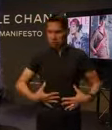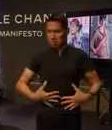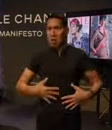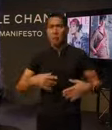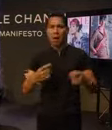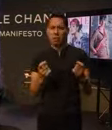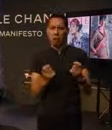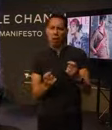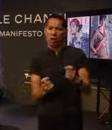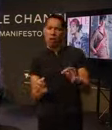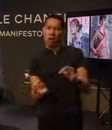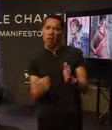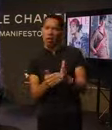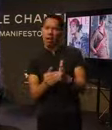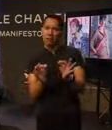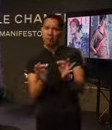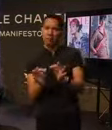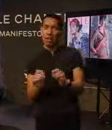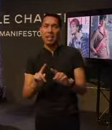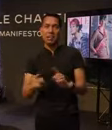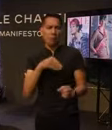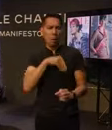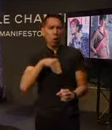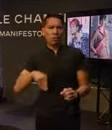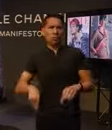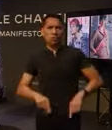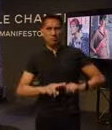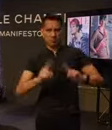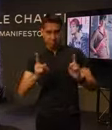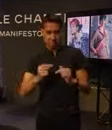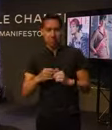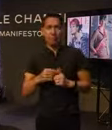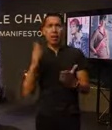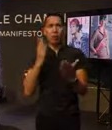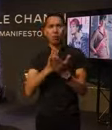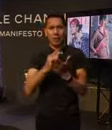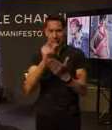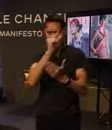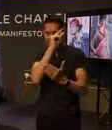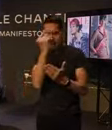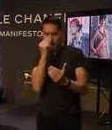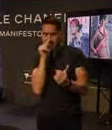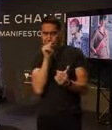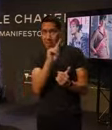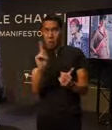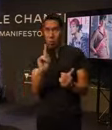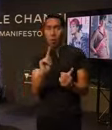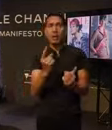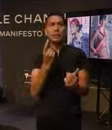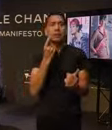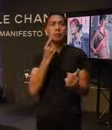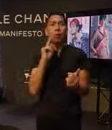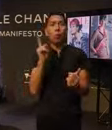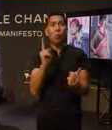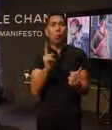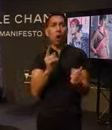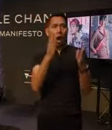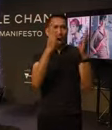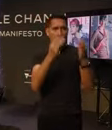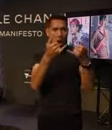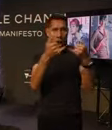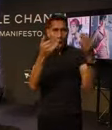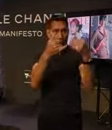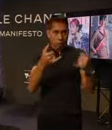changes to, you know, different pockets, but essentially very simple unification of lines. The luxury